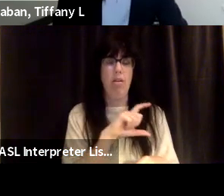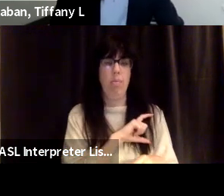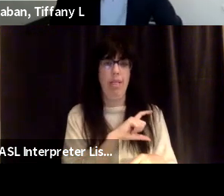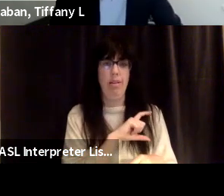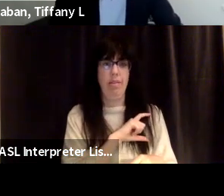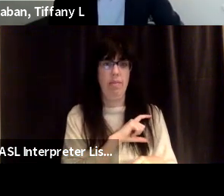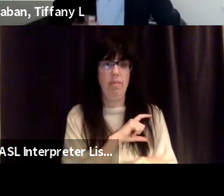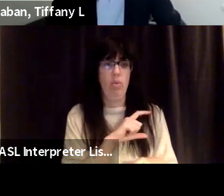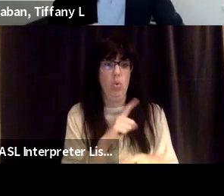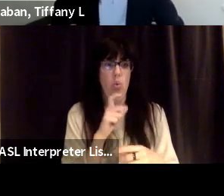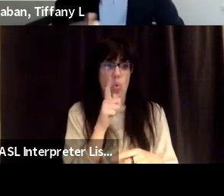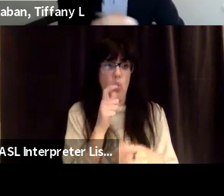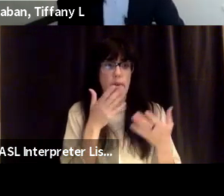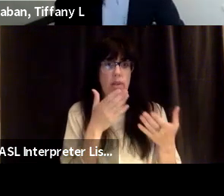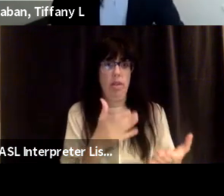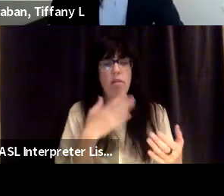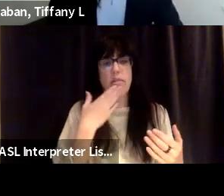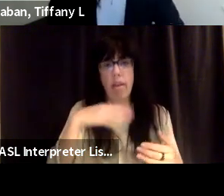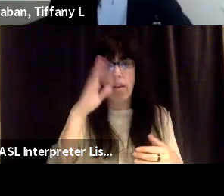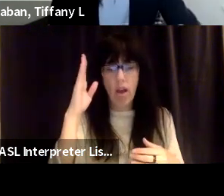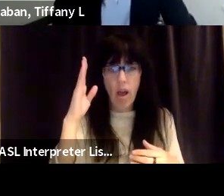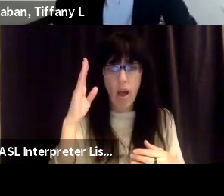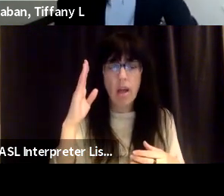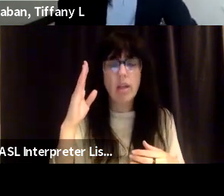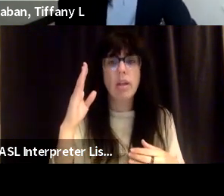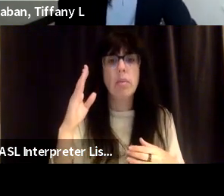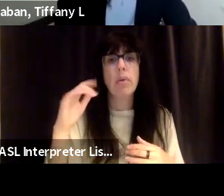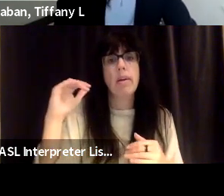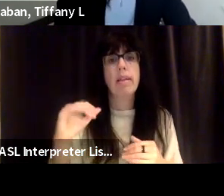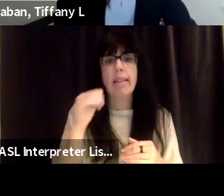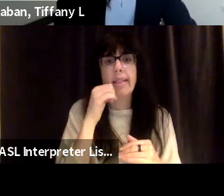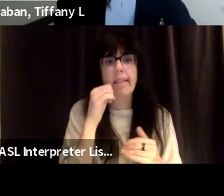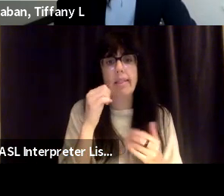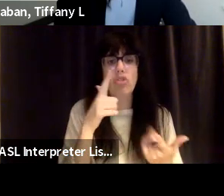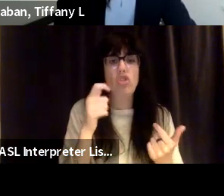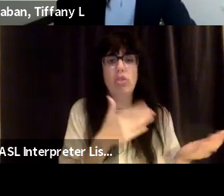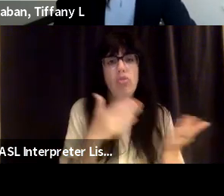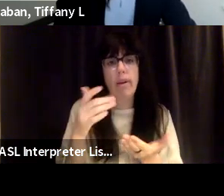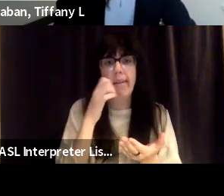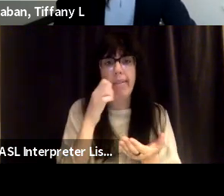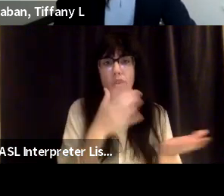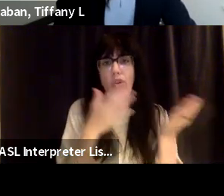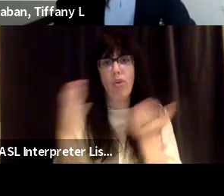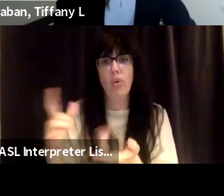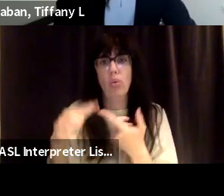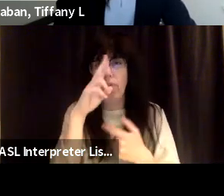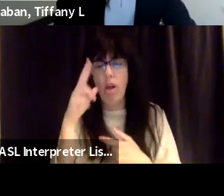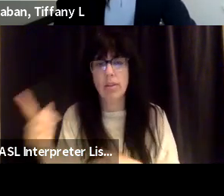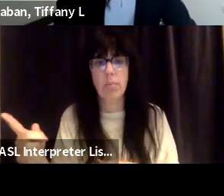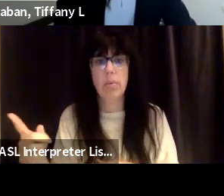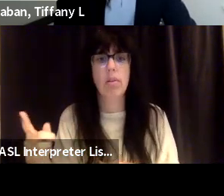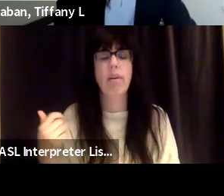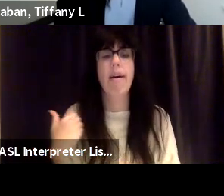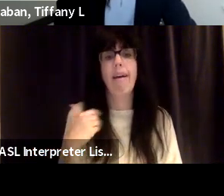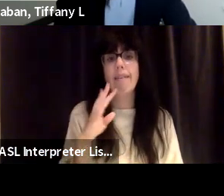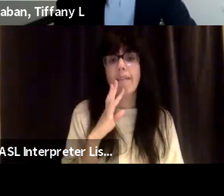actually there on the scene, thank God, because she ran the little girl to the ambulance or to the hospital. I have a 4-year-old,